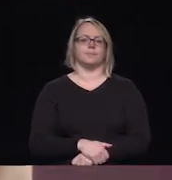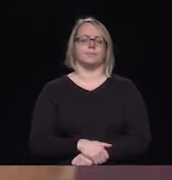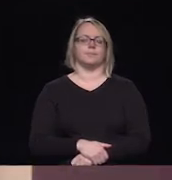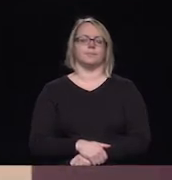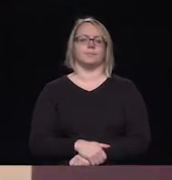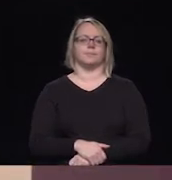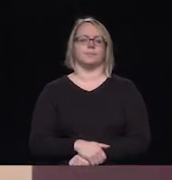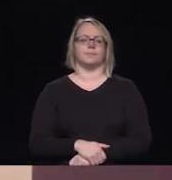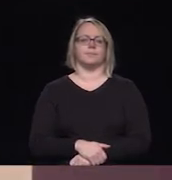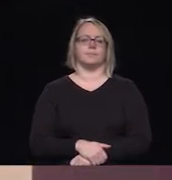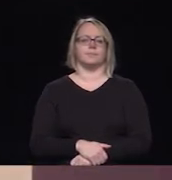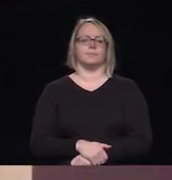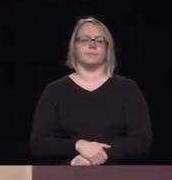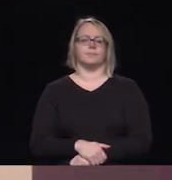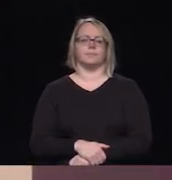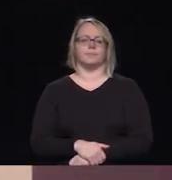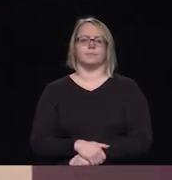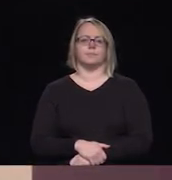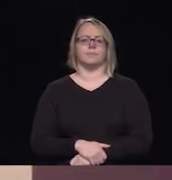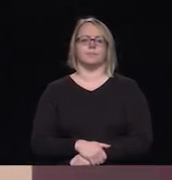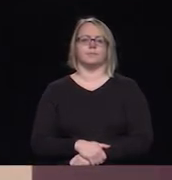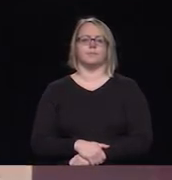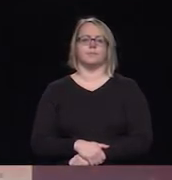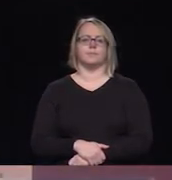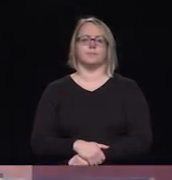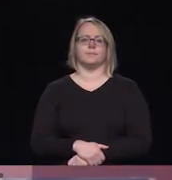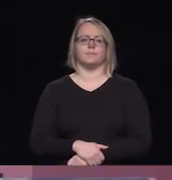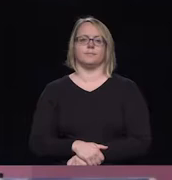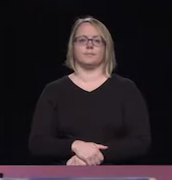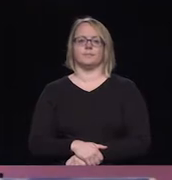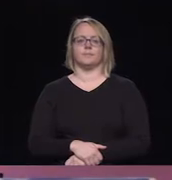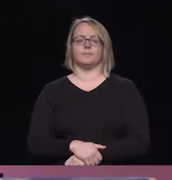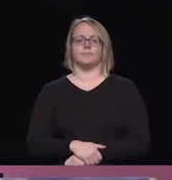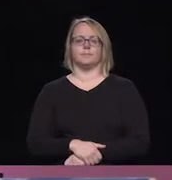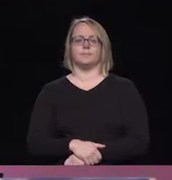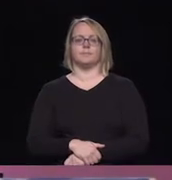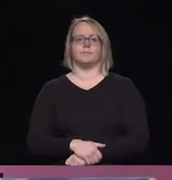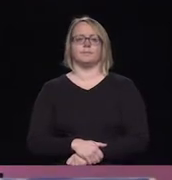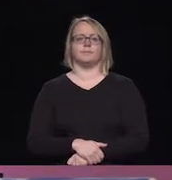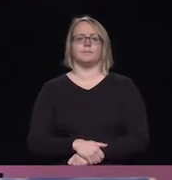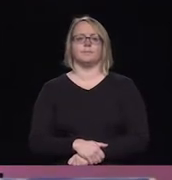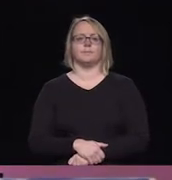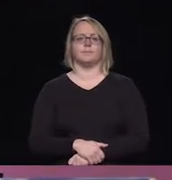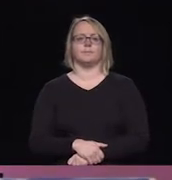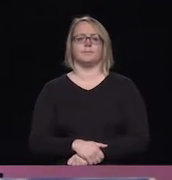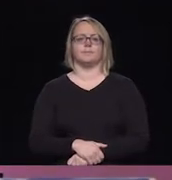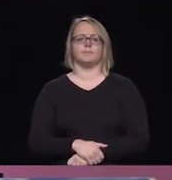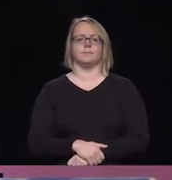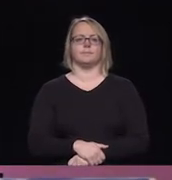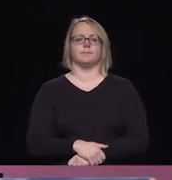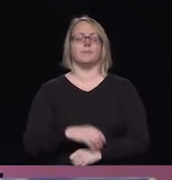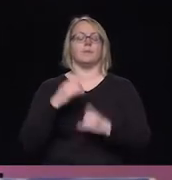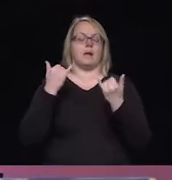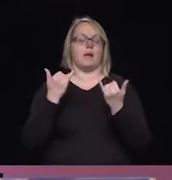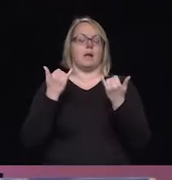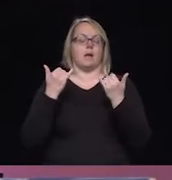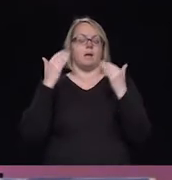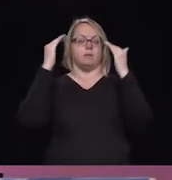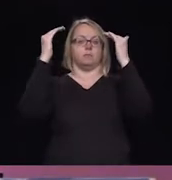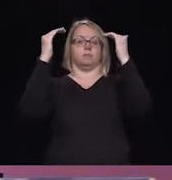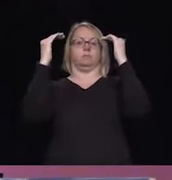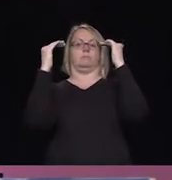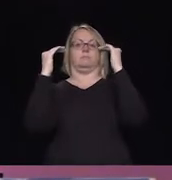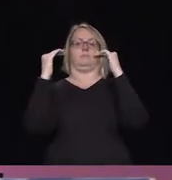blue happening here. I'm going to go ahead and reload my brush but this time I'm going to do a little bit less